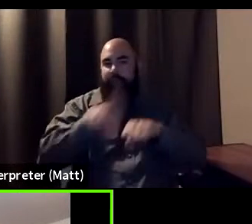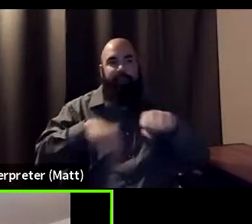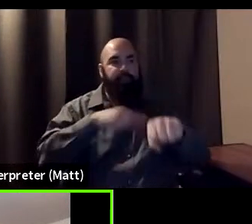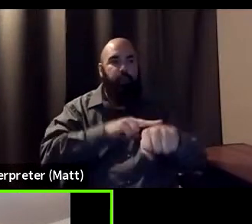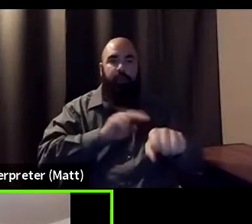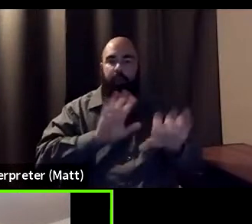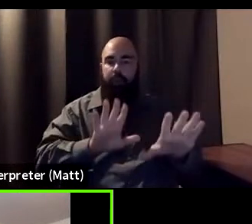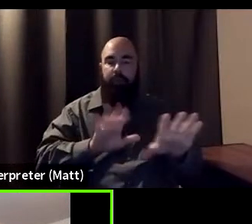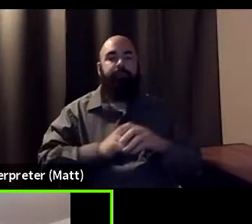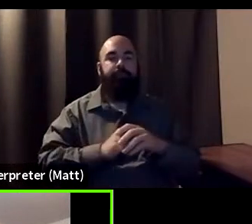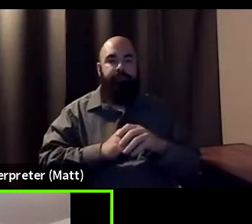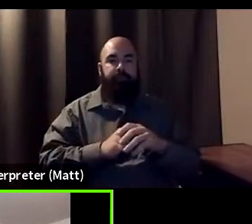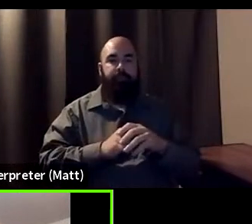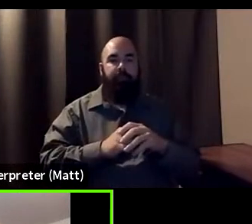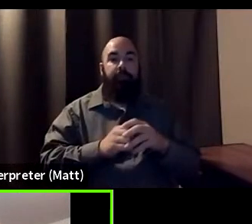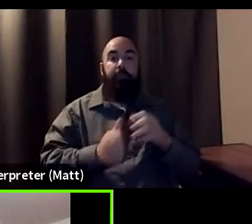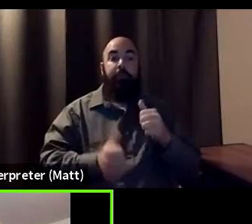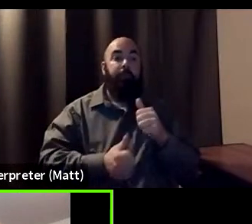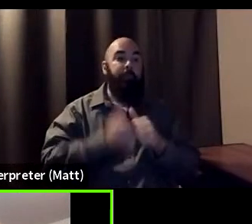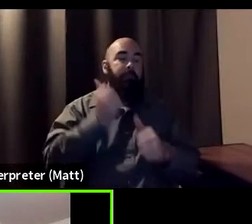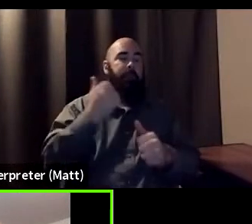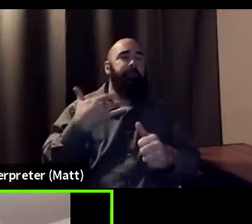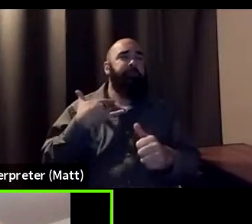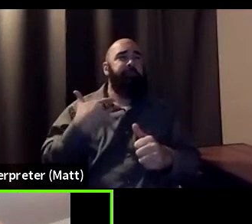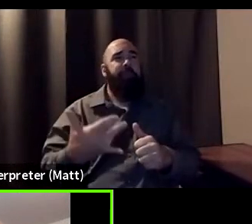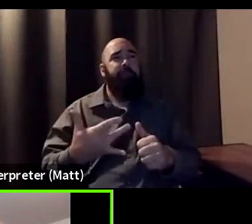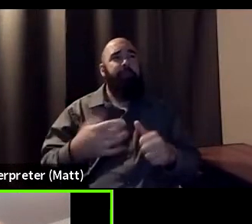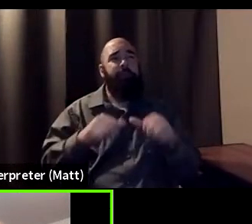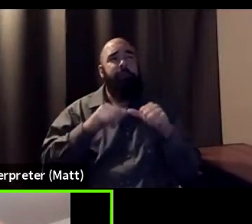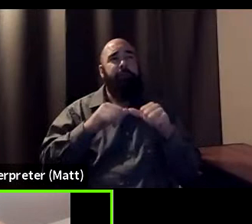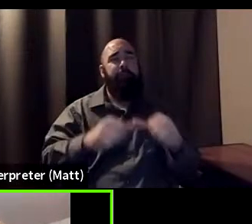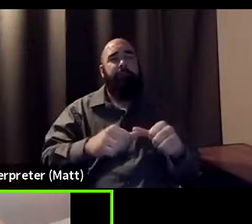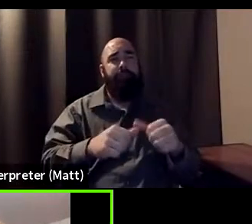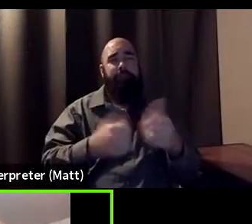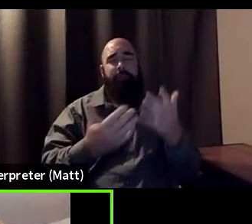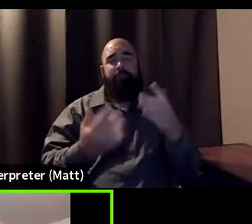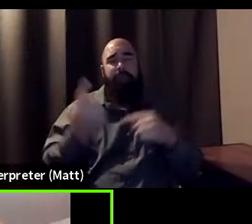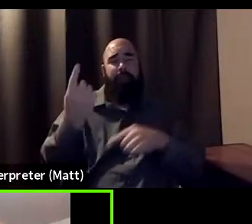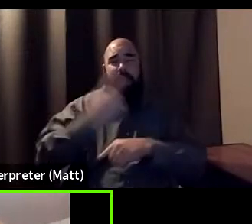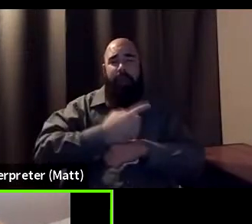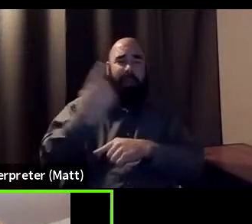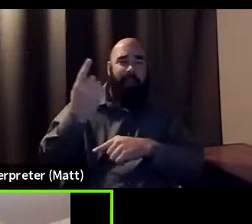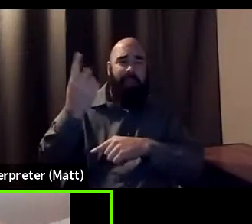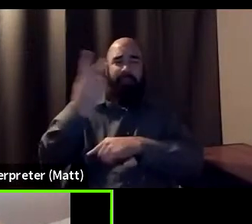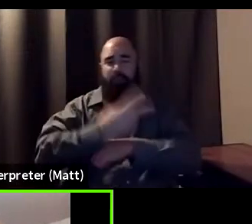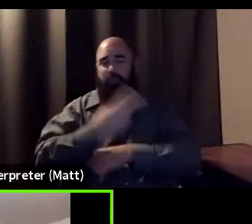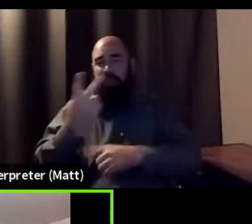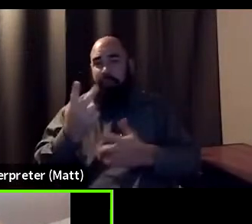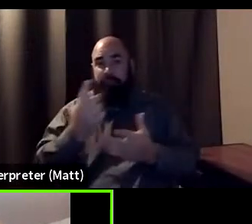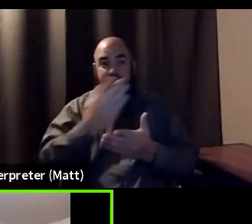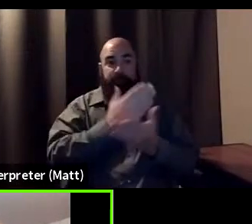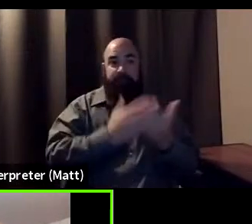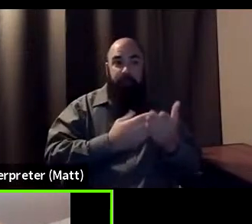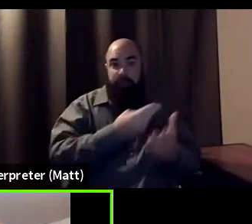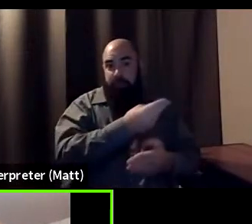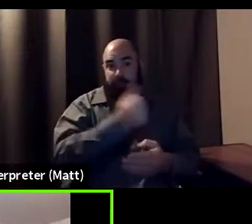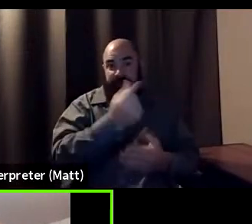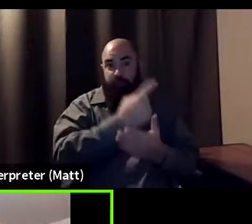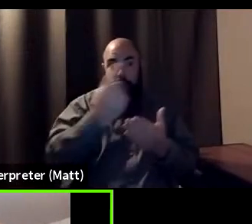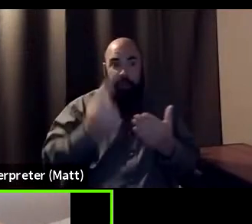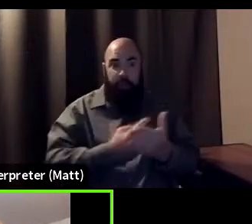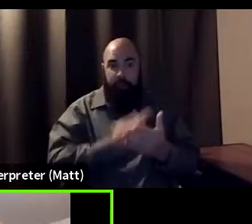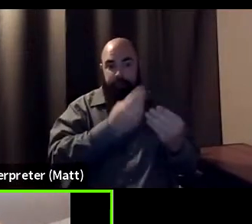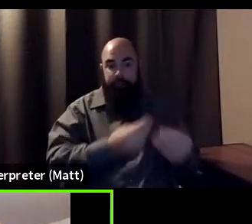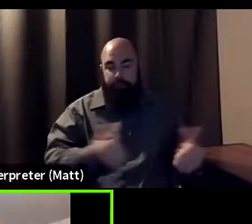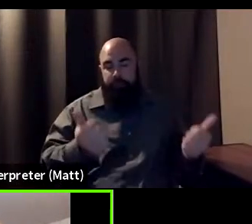effects. In most cases, they last only hours to maybe a day or two at the most. And they're